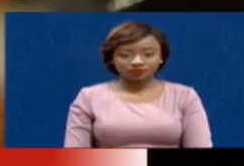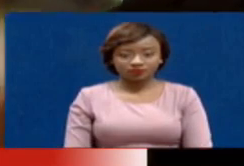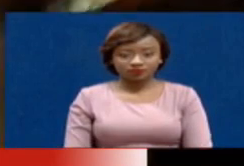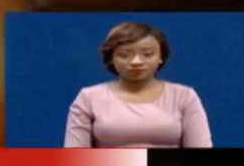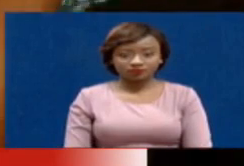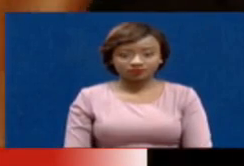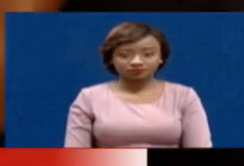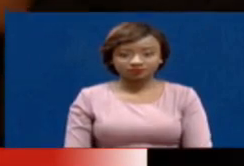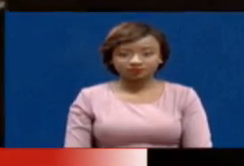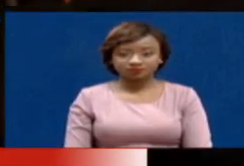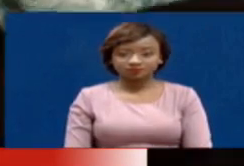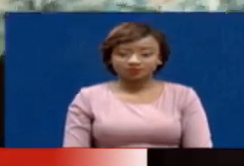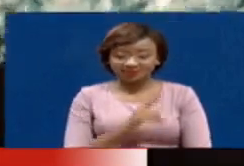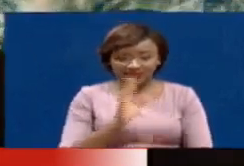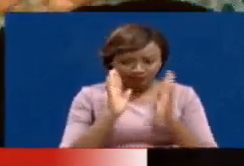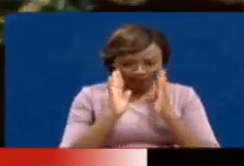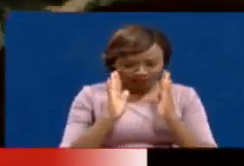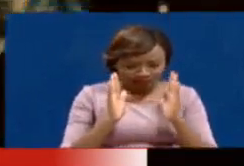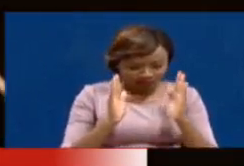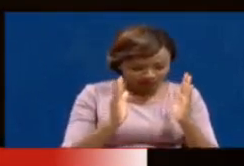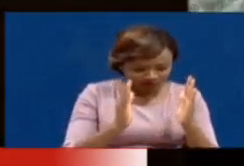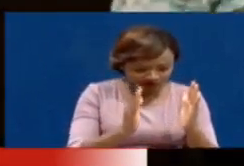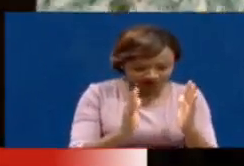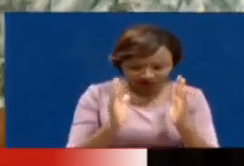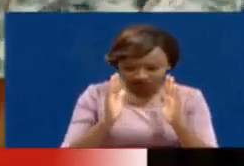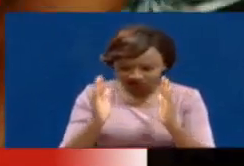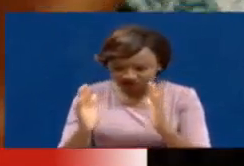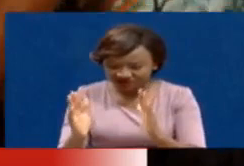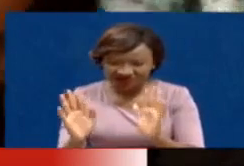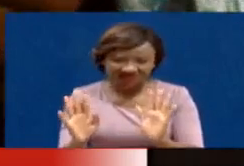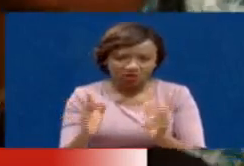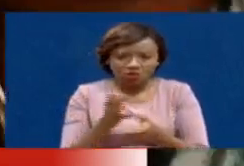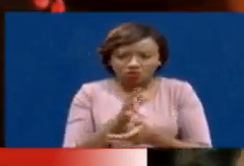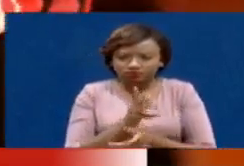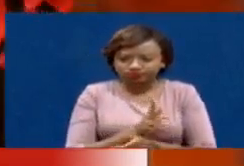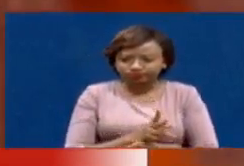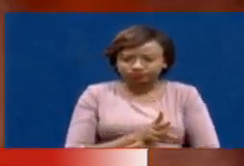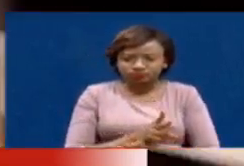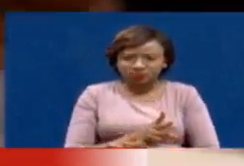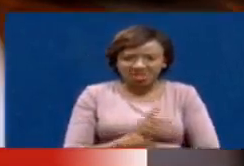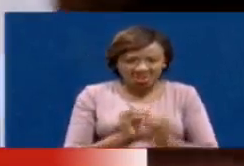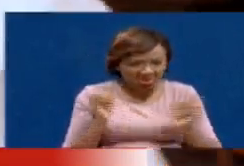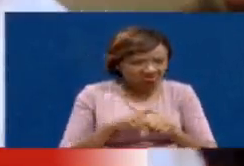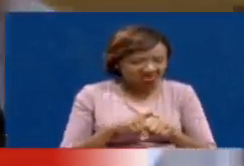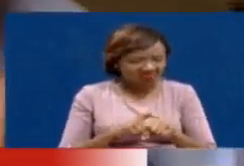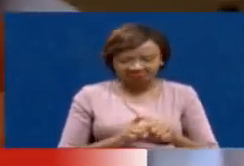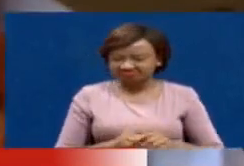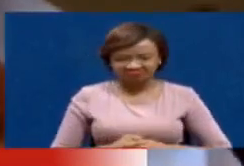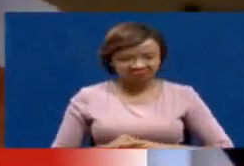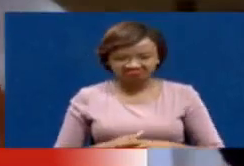They have trouble focusing their attention on a single task or sitting still for long periods of time.